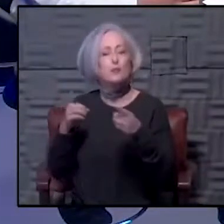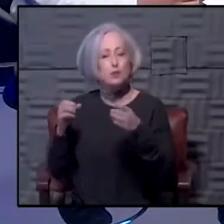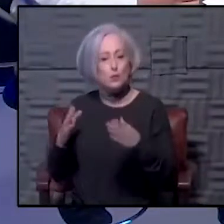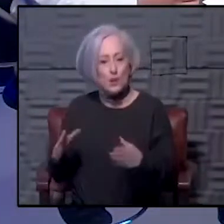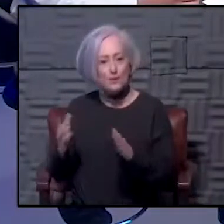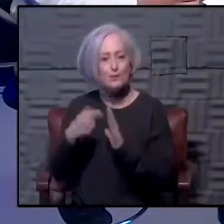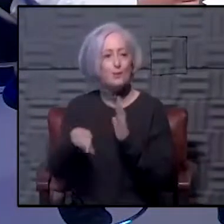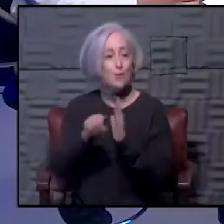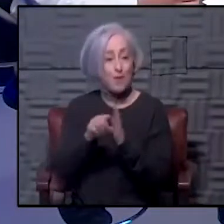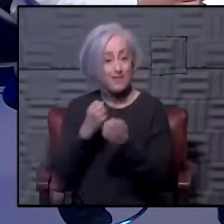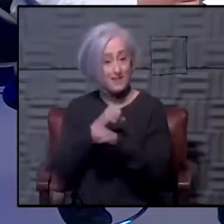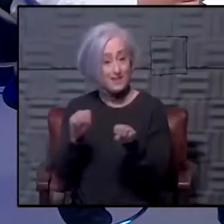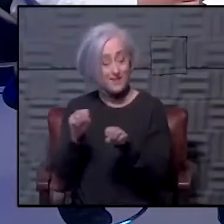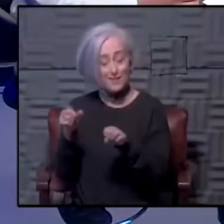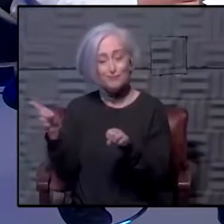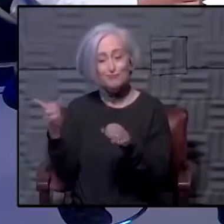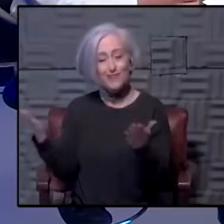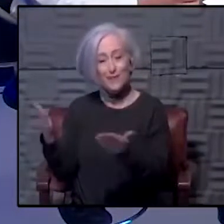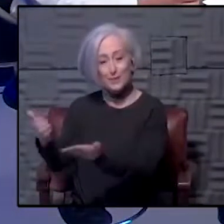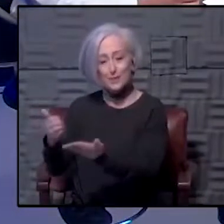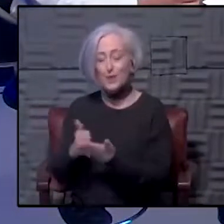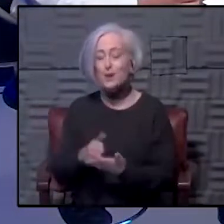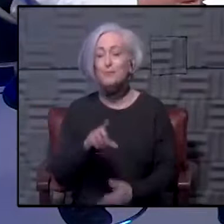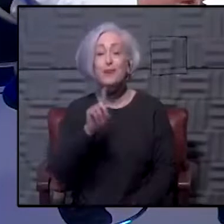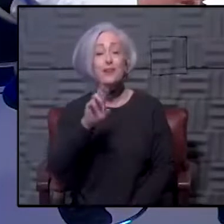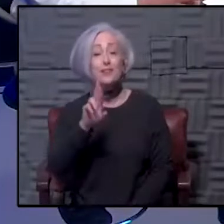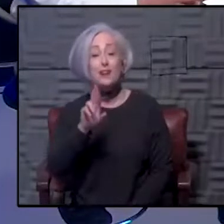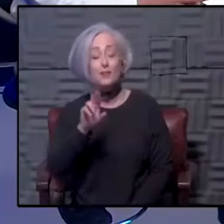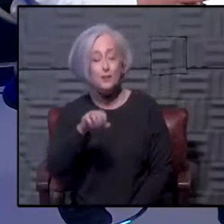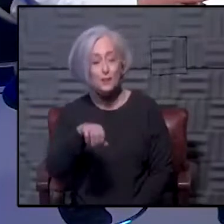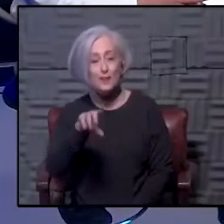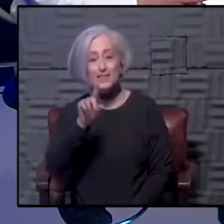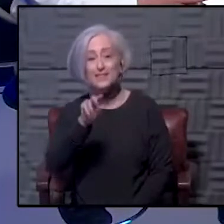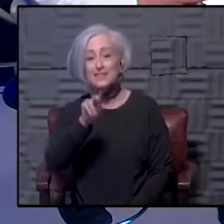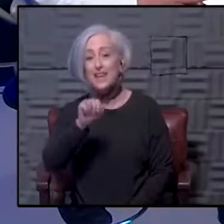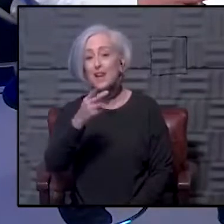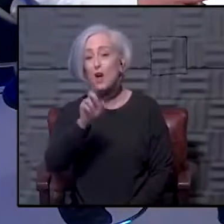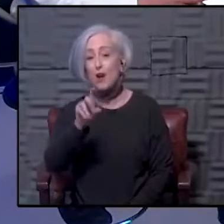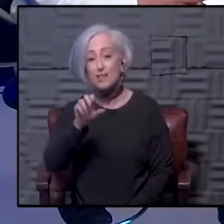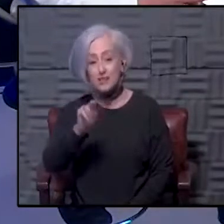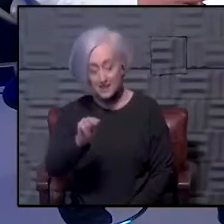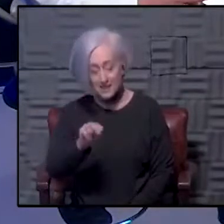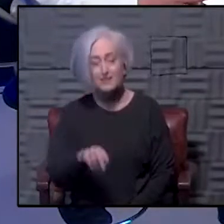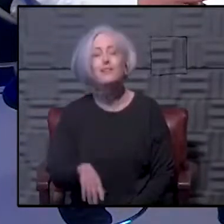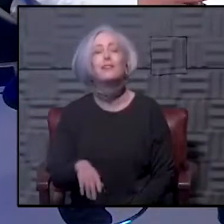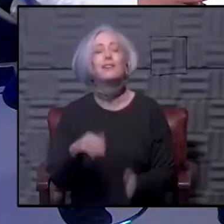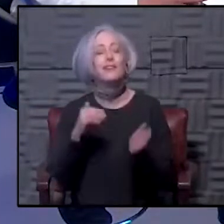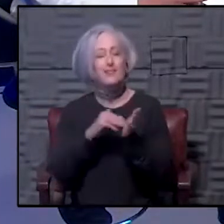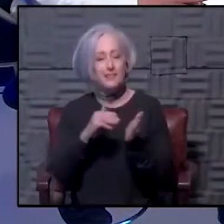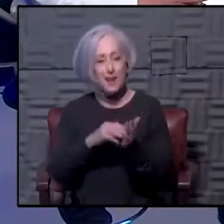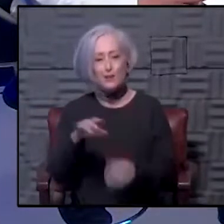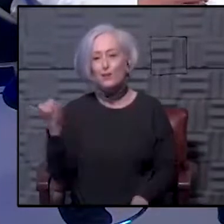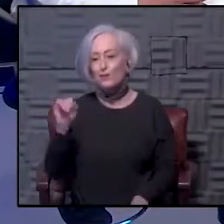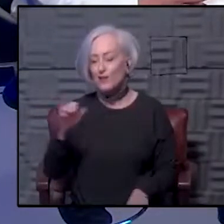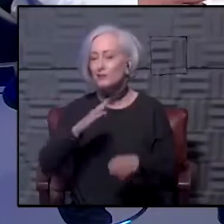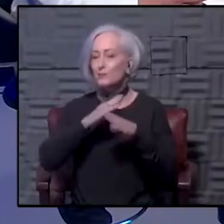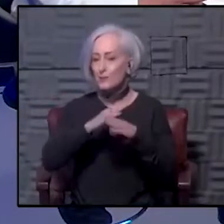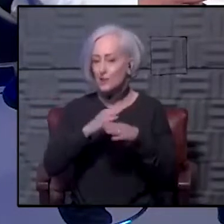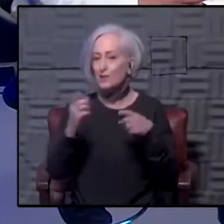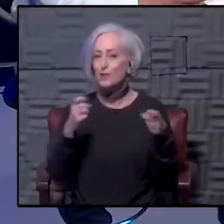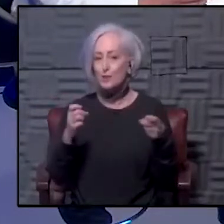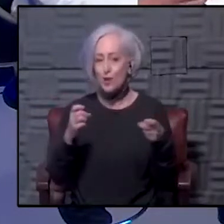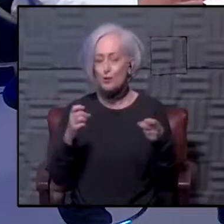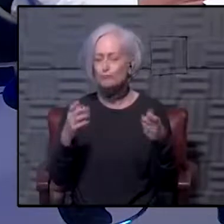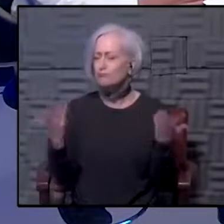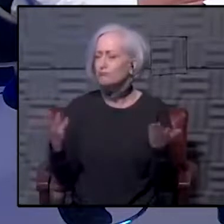help. But first, Dr. Dana Hawkinson, Medical Director of Infection Prevention and Control, has our numbers. How are we looking at Yeah, I think we should also